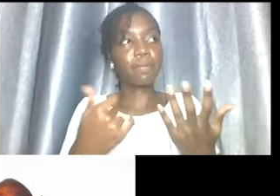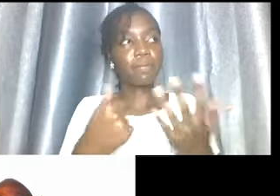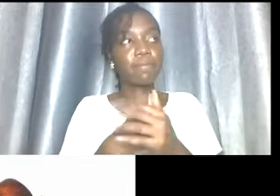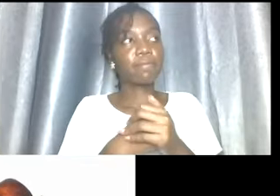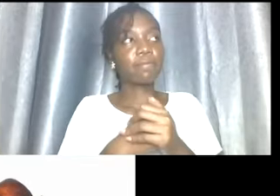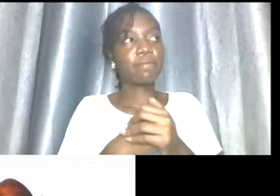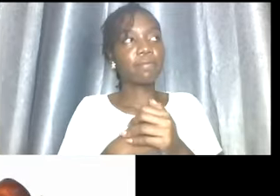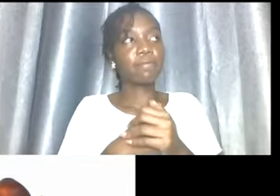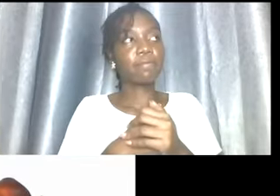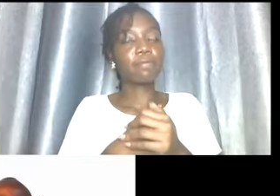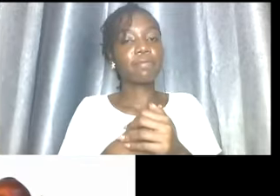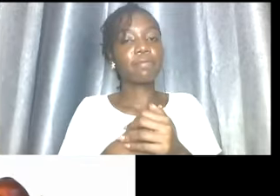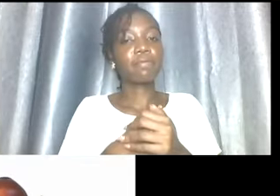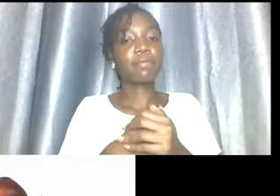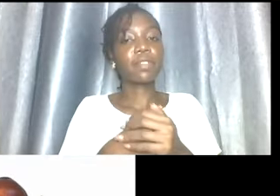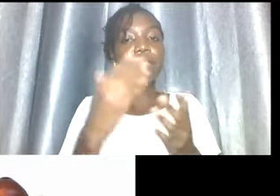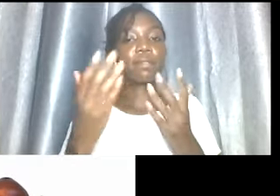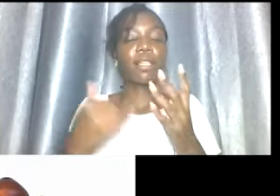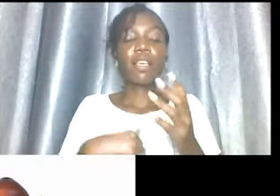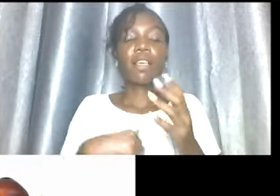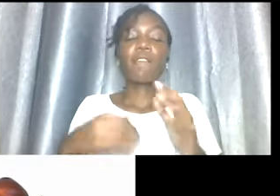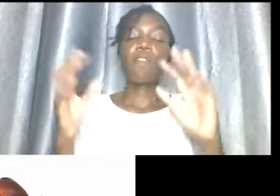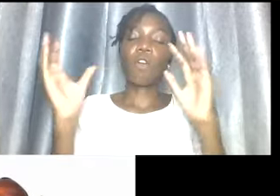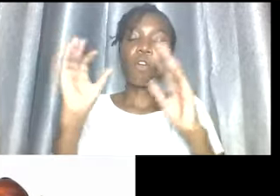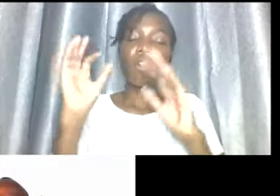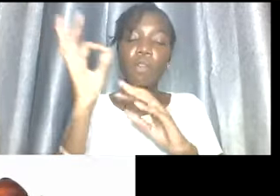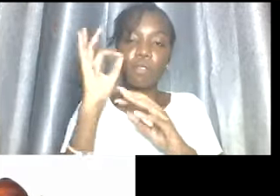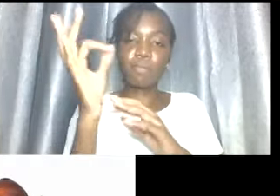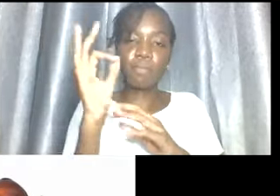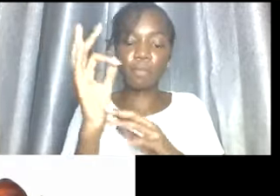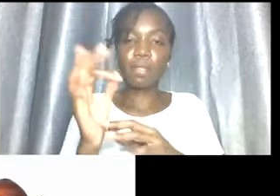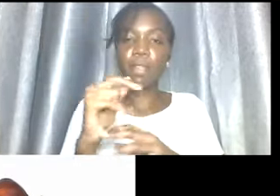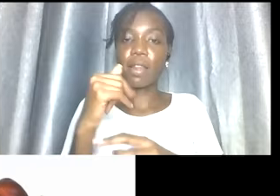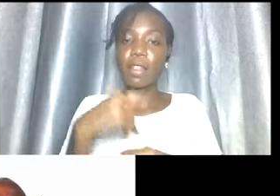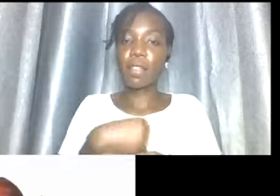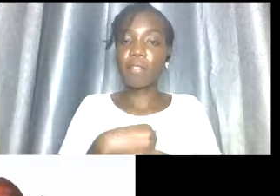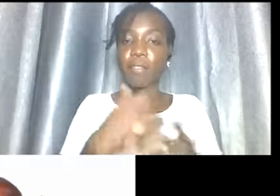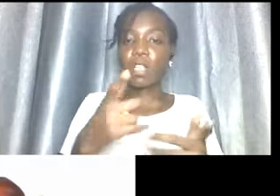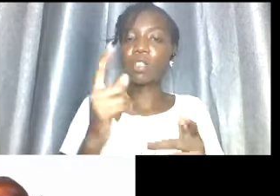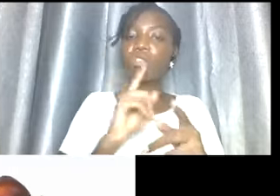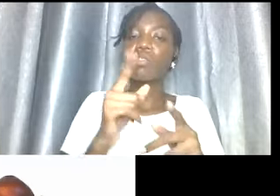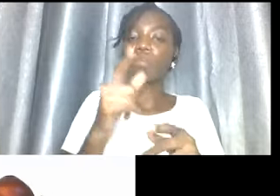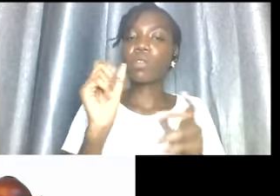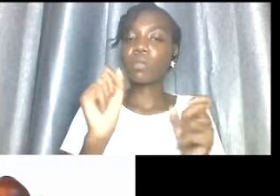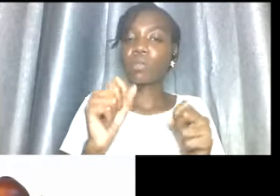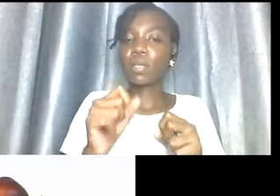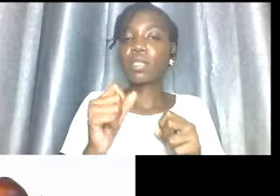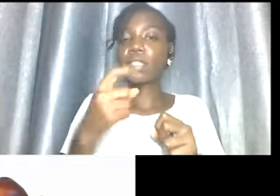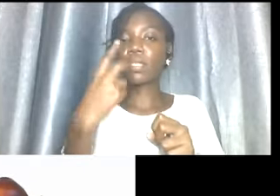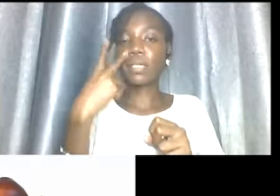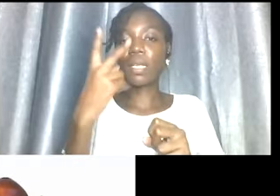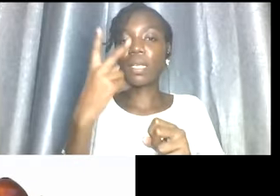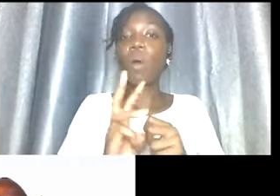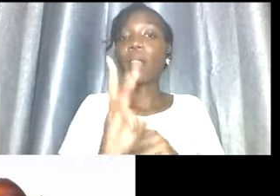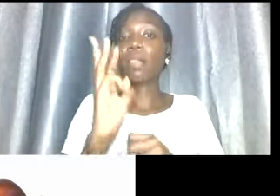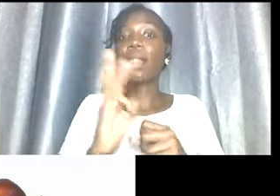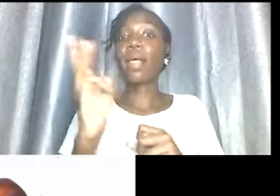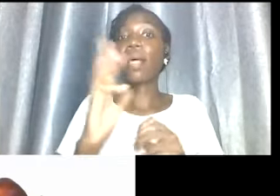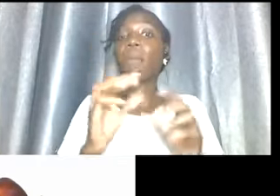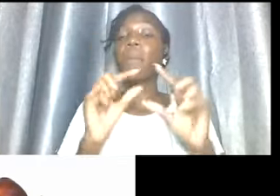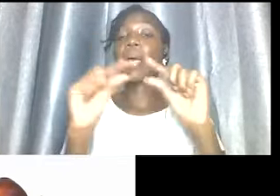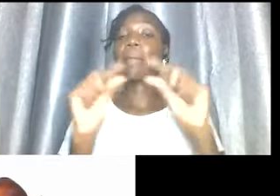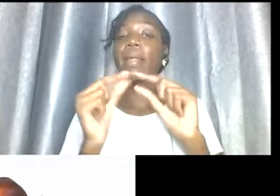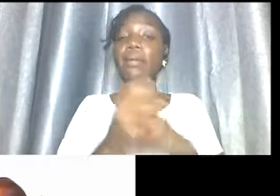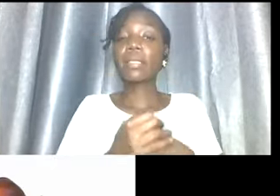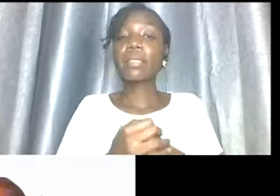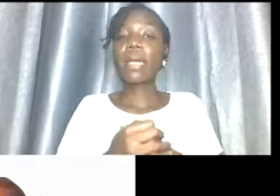a snake that goes through the sewer system that has a camera on it, so you can view what's happening in the pipeline. I have a